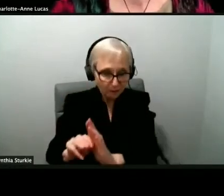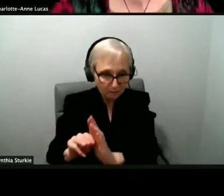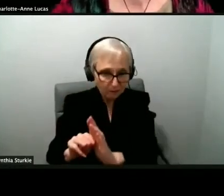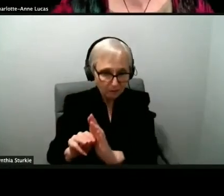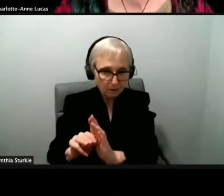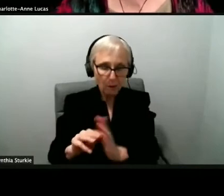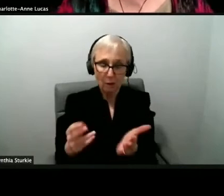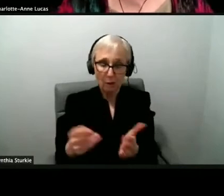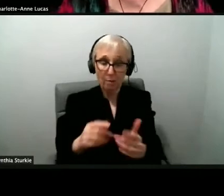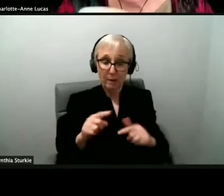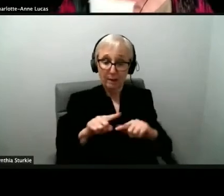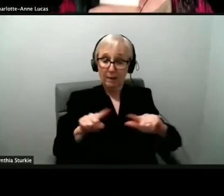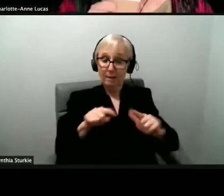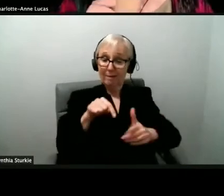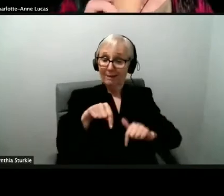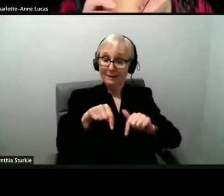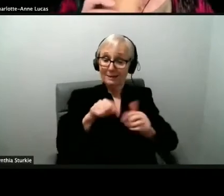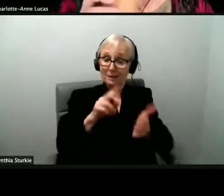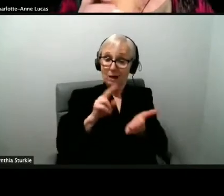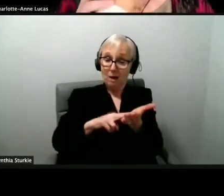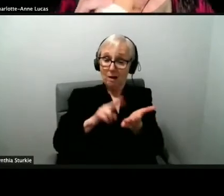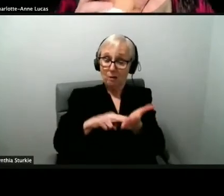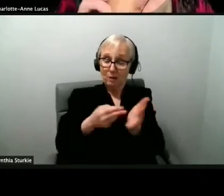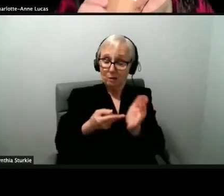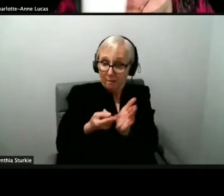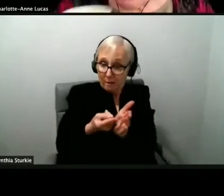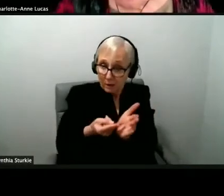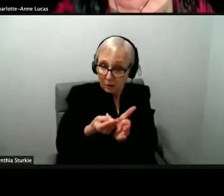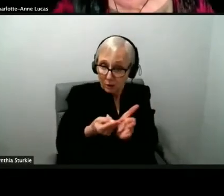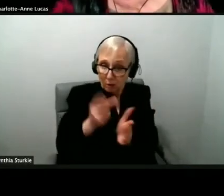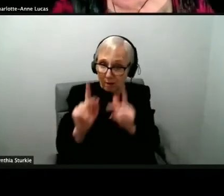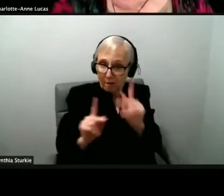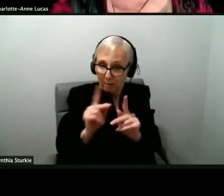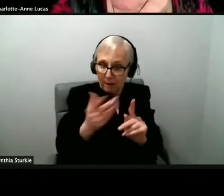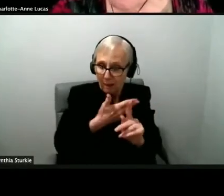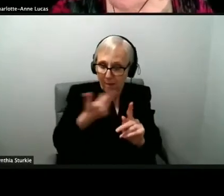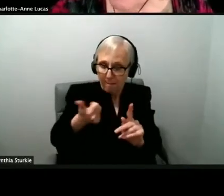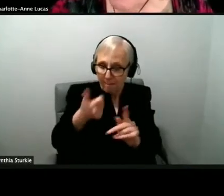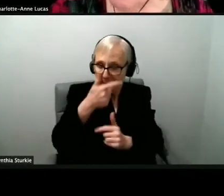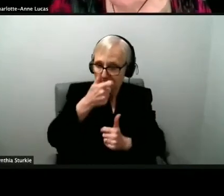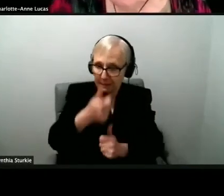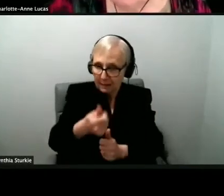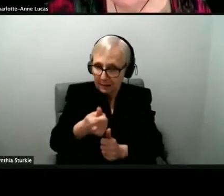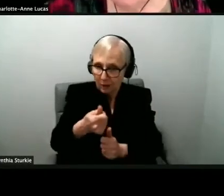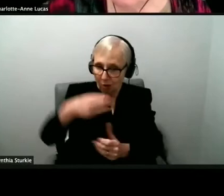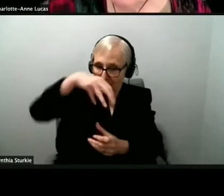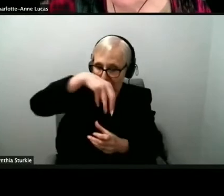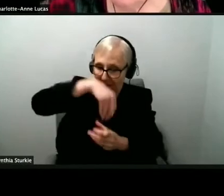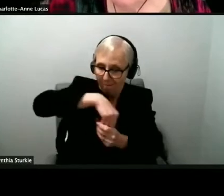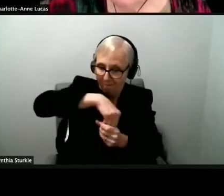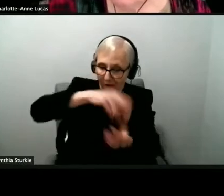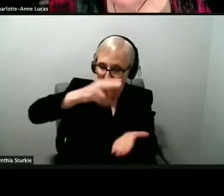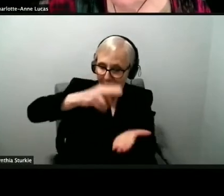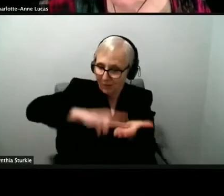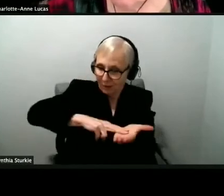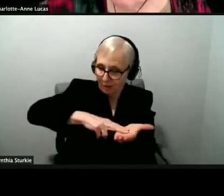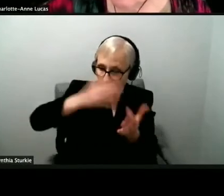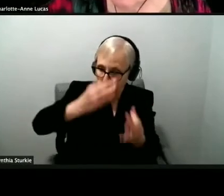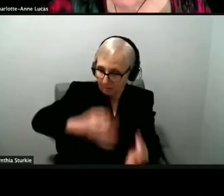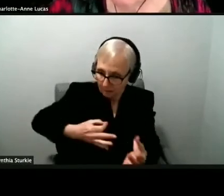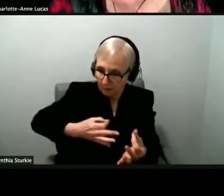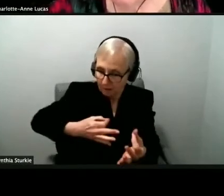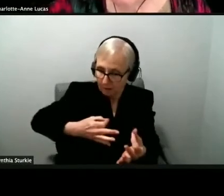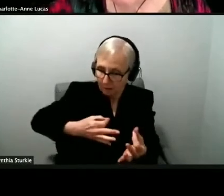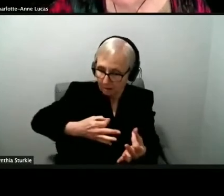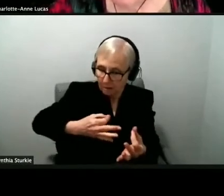these contracts, we have to make sure that the people's best interests are involved in making these decisions. And